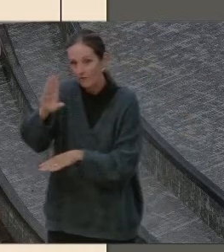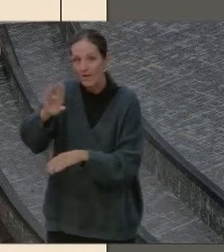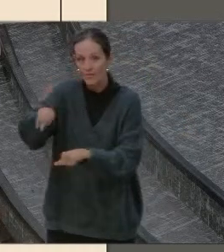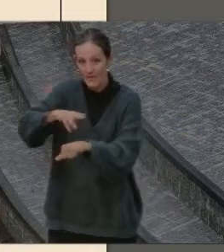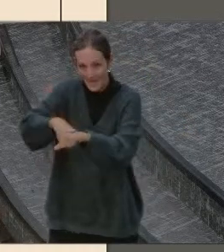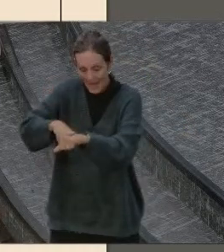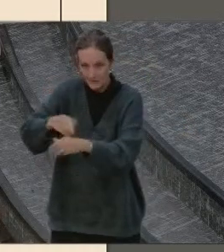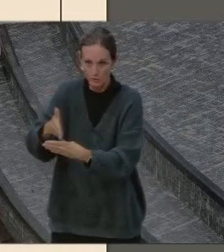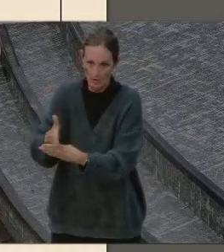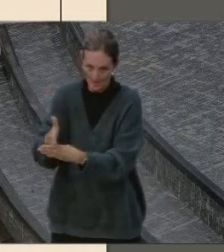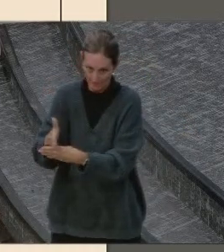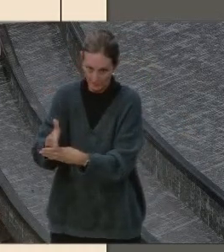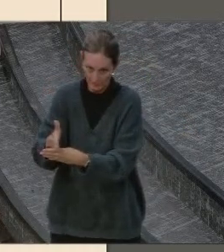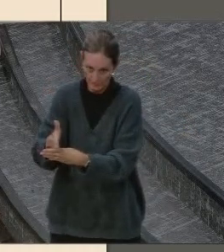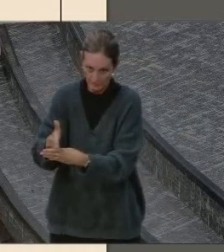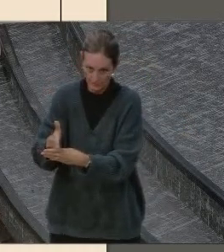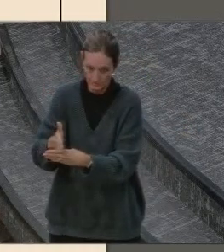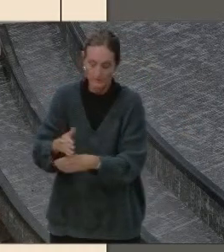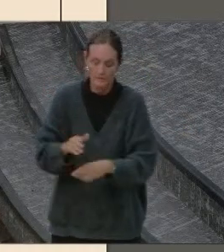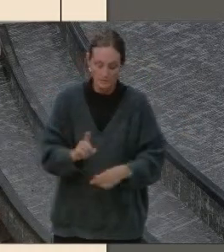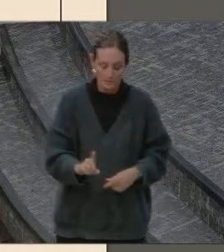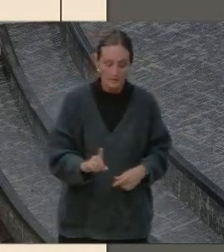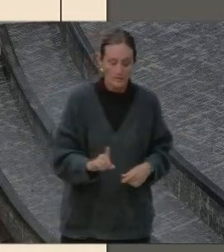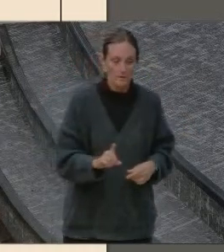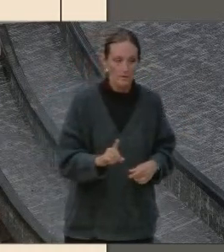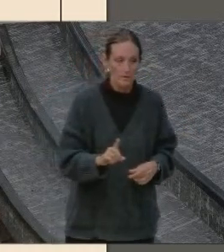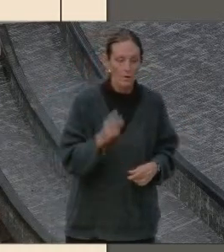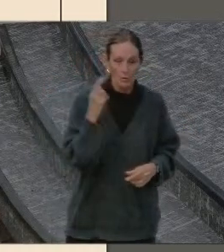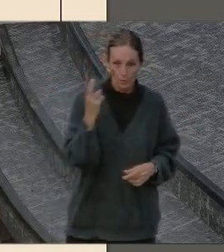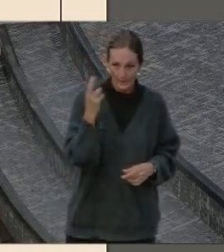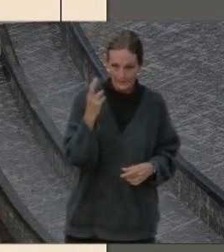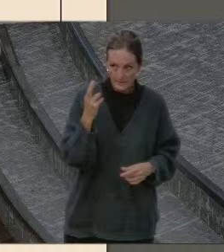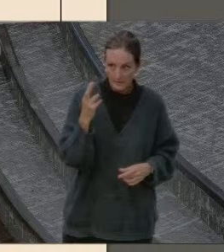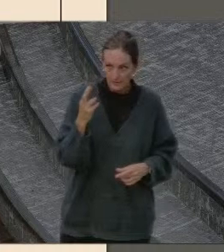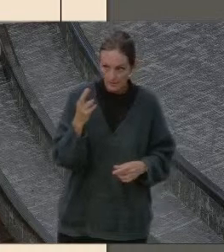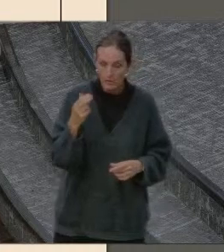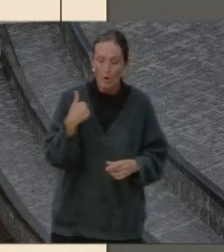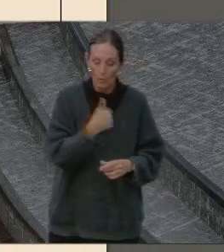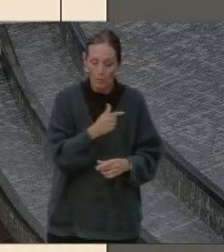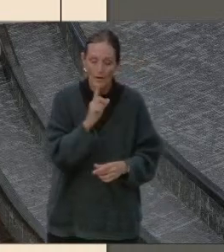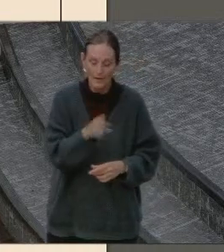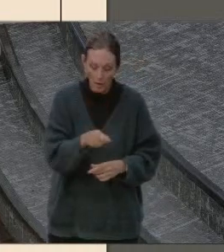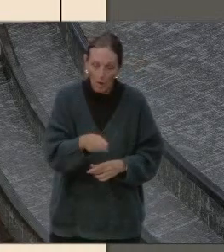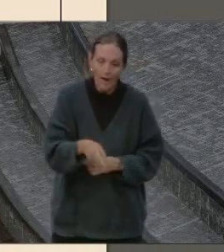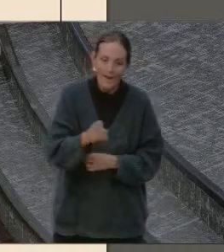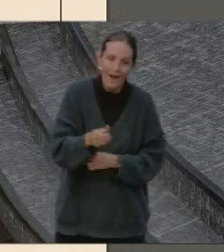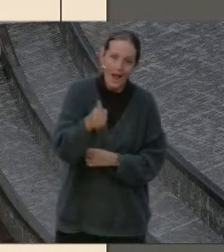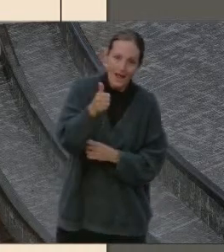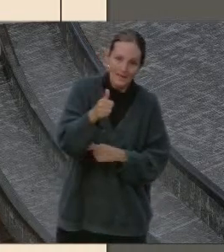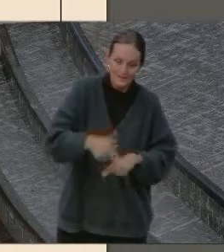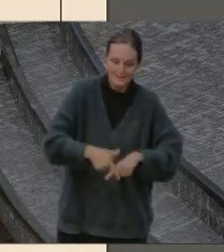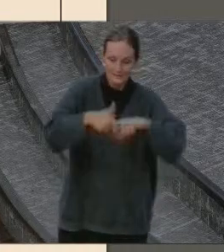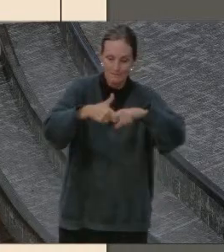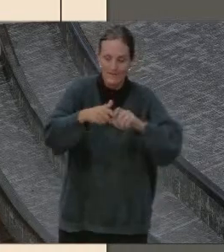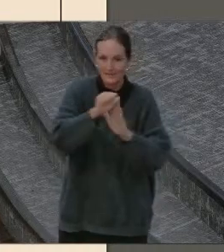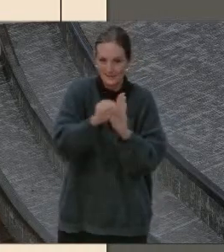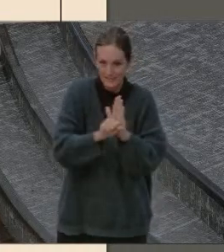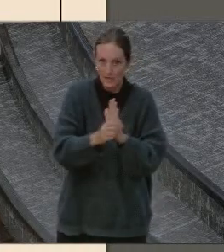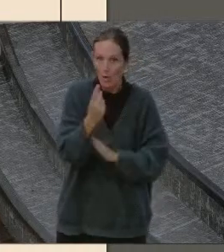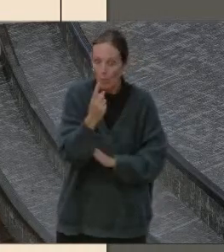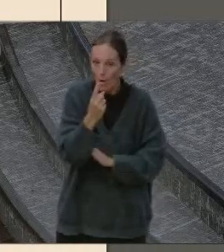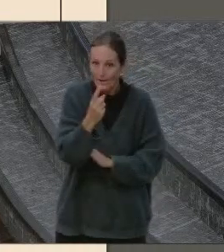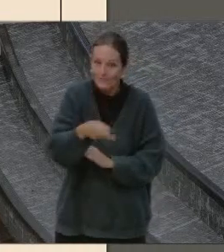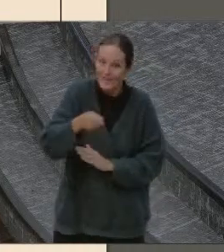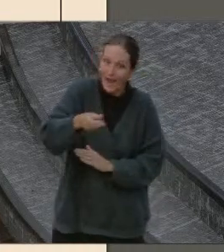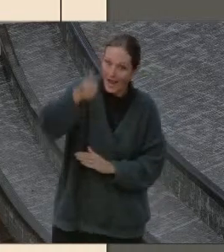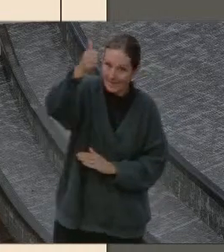is partly because Georgia is a very high suspending state, one of the highest in the nation. So compared